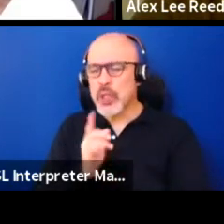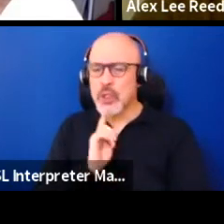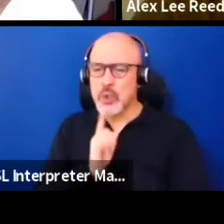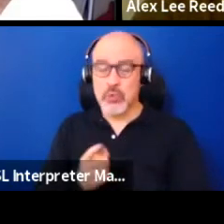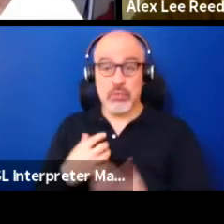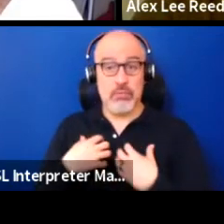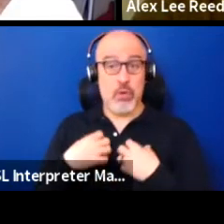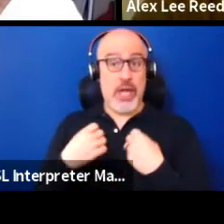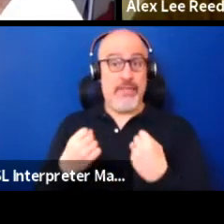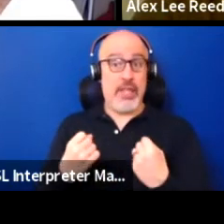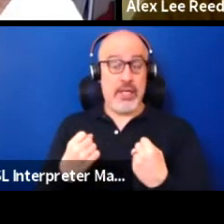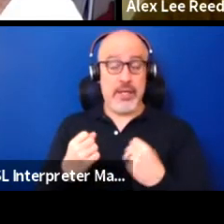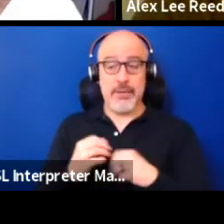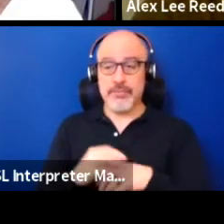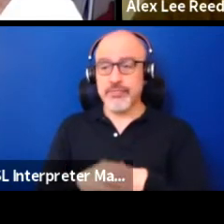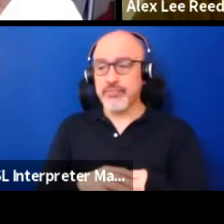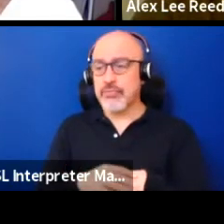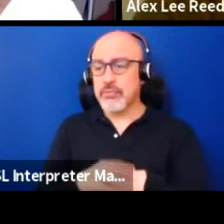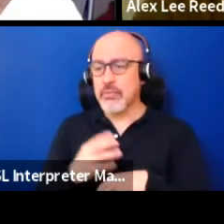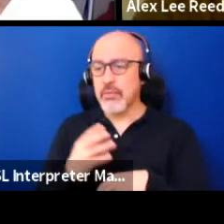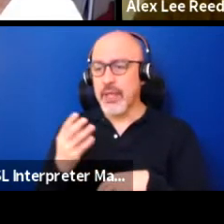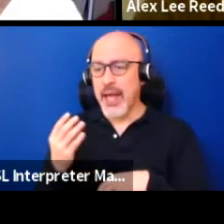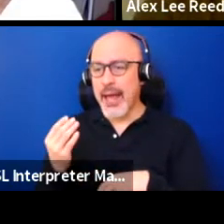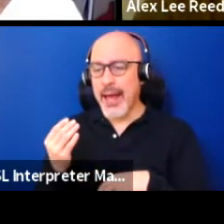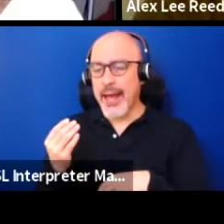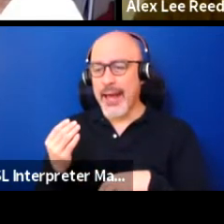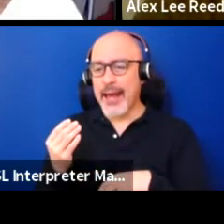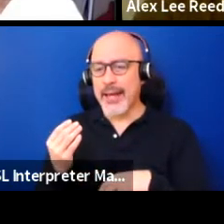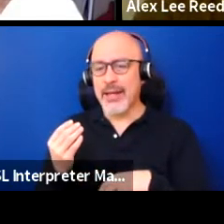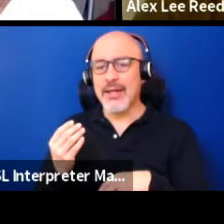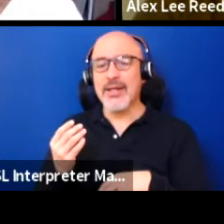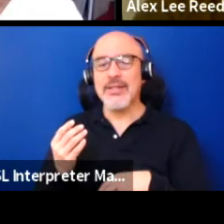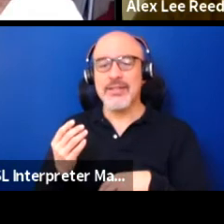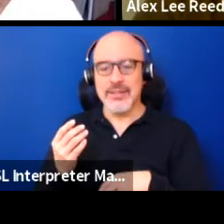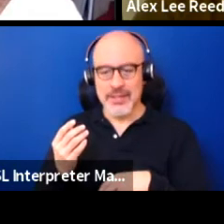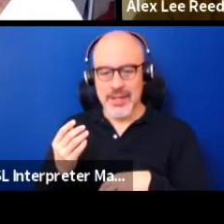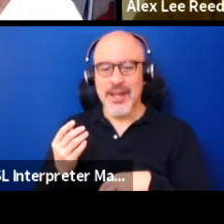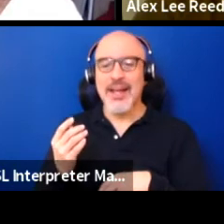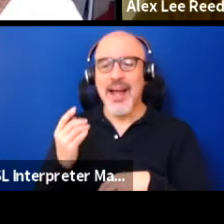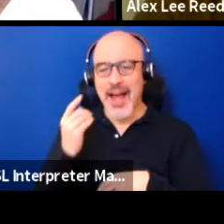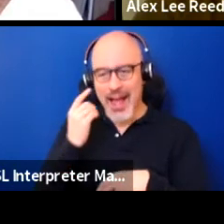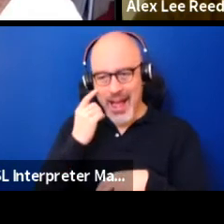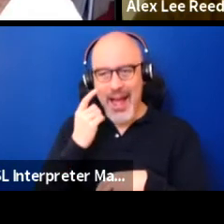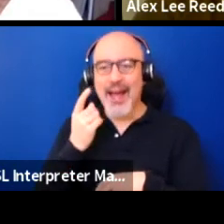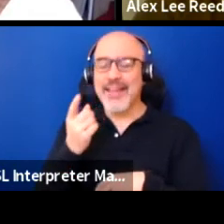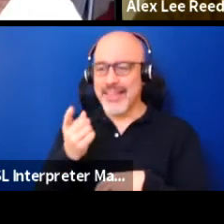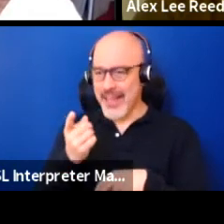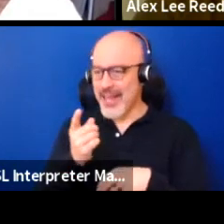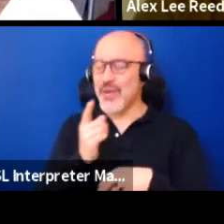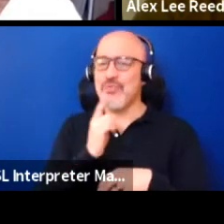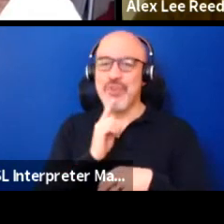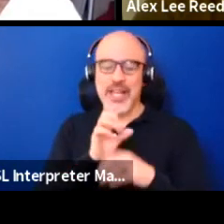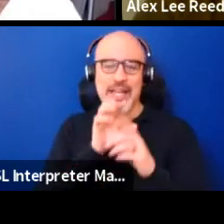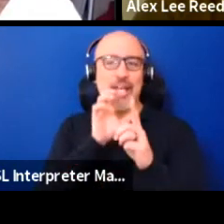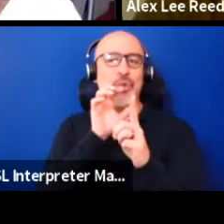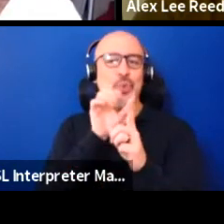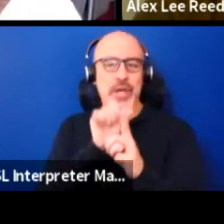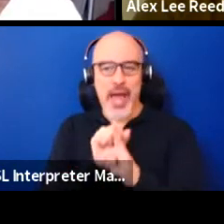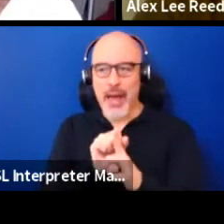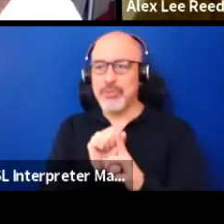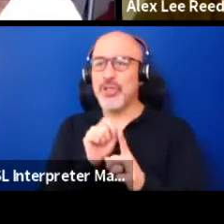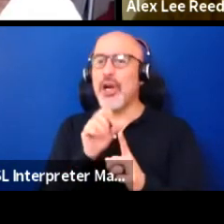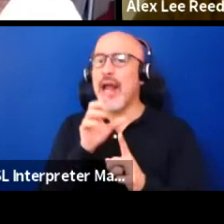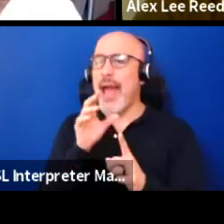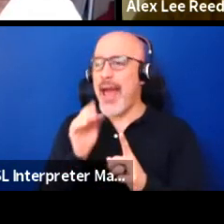bravely. And I think you captured and echoed so much of what we